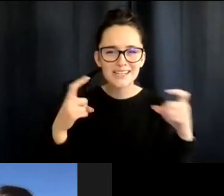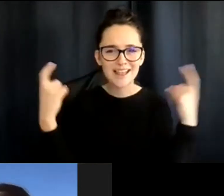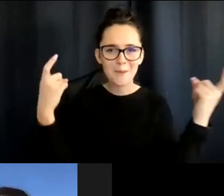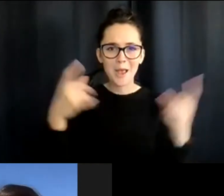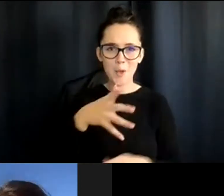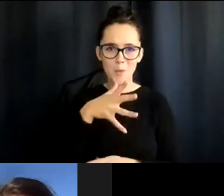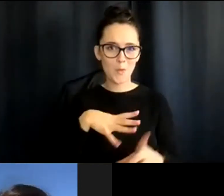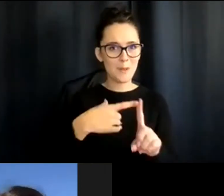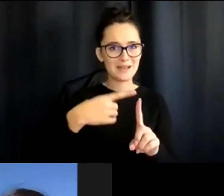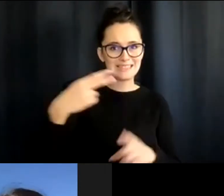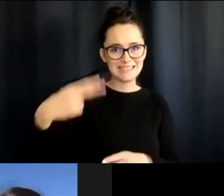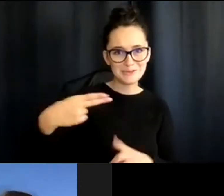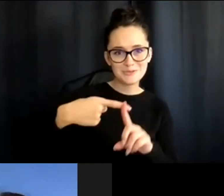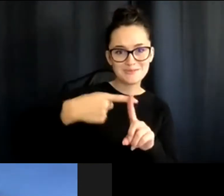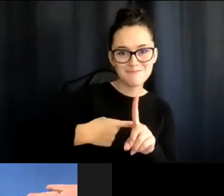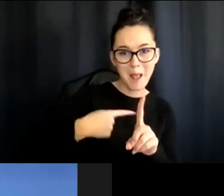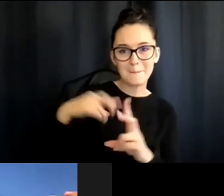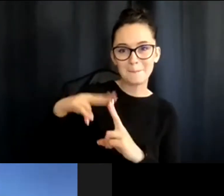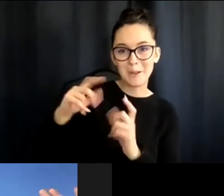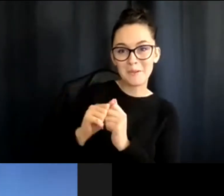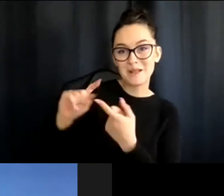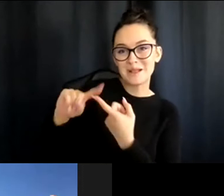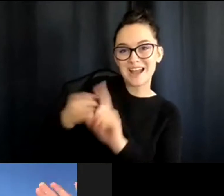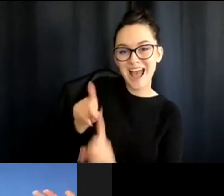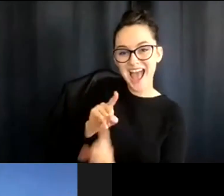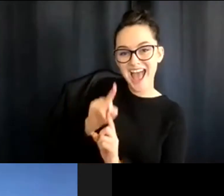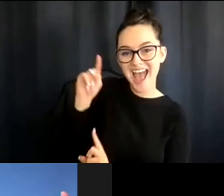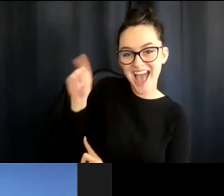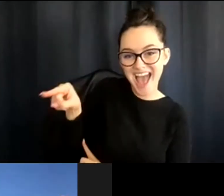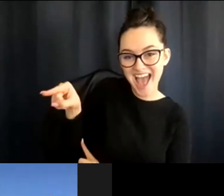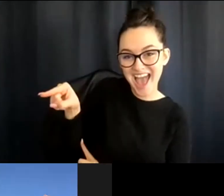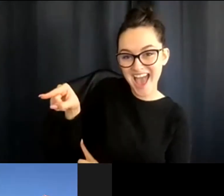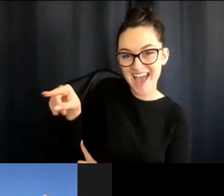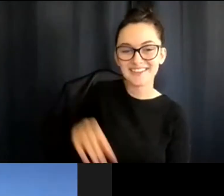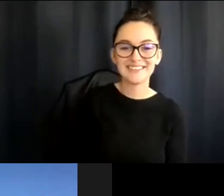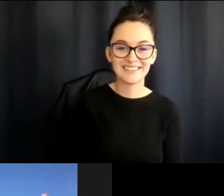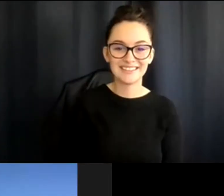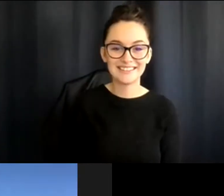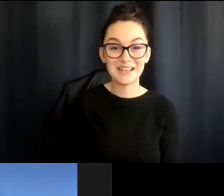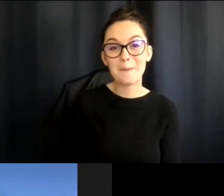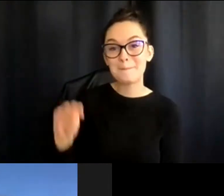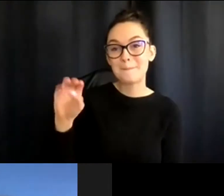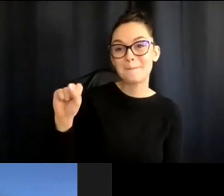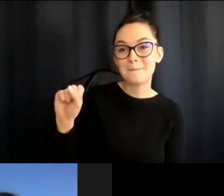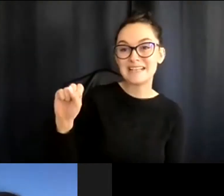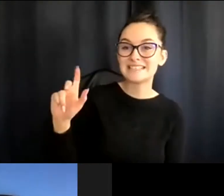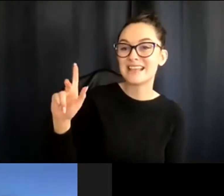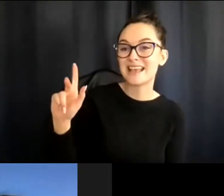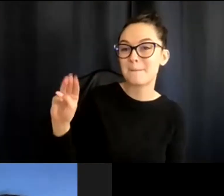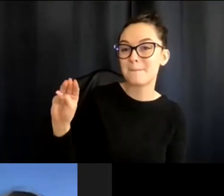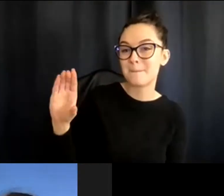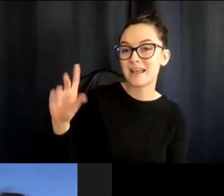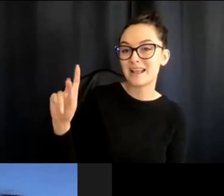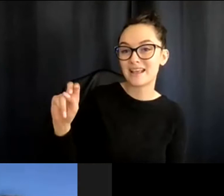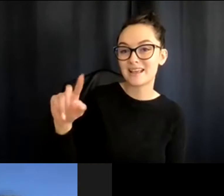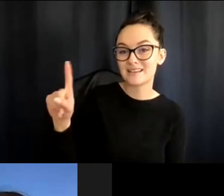Month. I'm partnering with my buddy, Sayusla District Librarian, Miss Mackenzie, and she is live